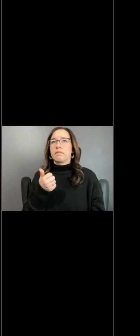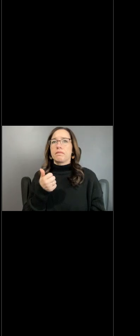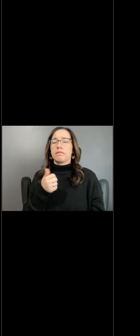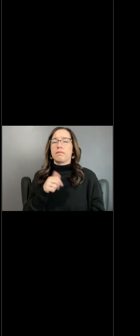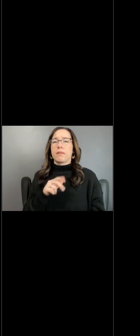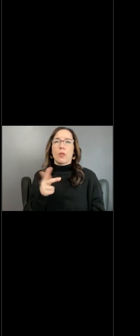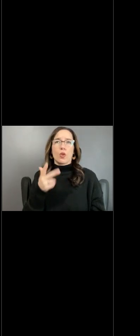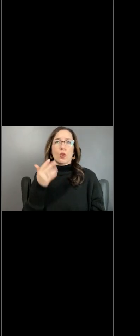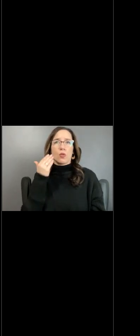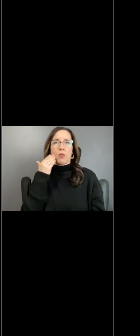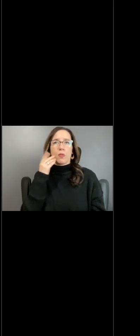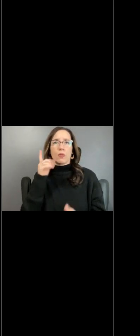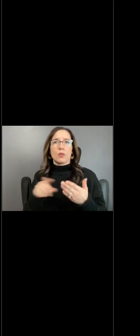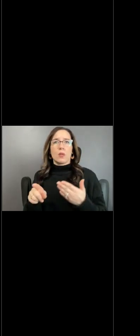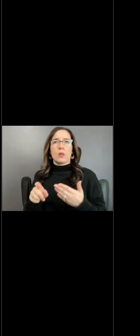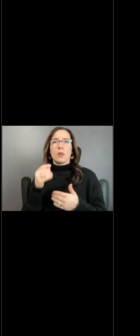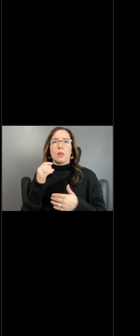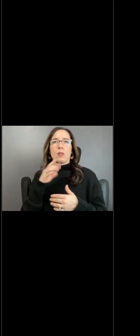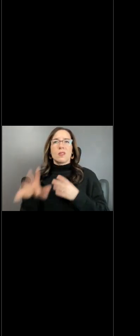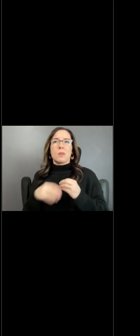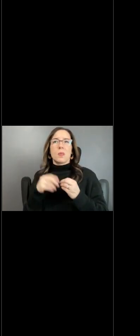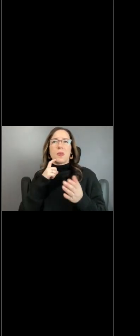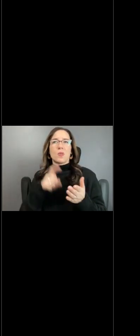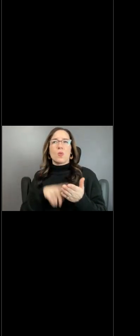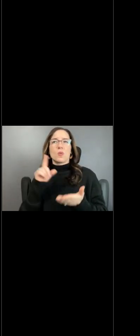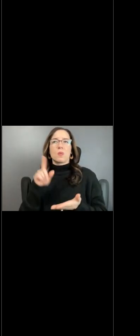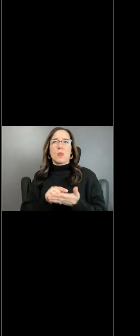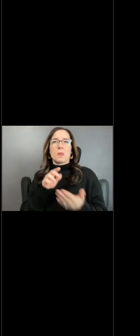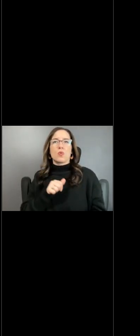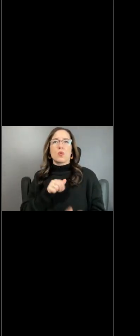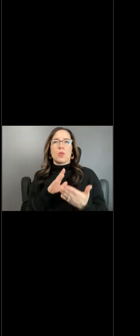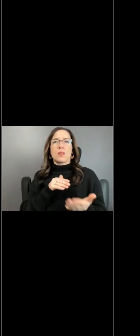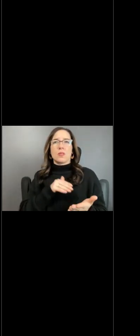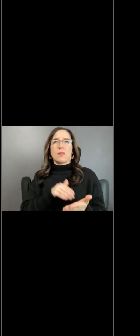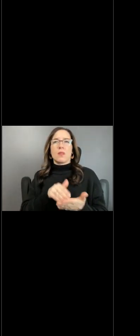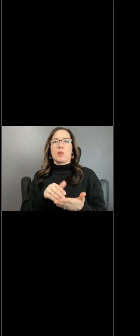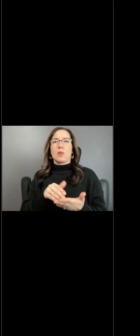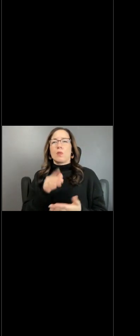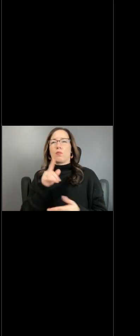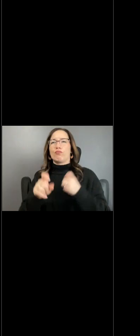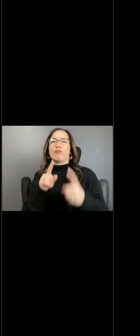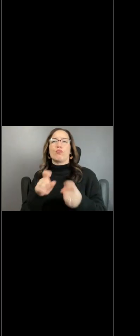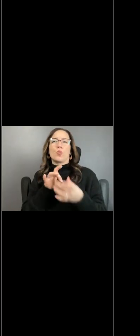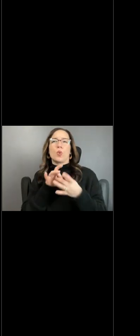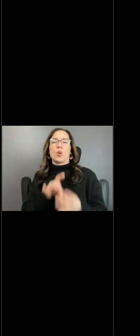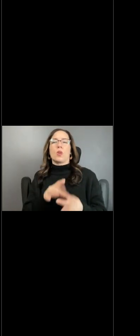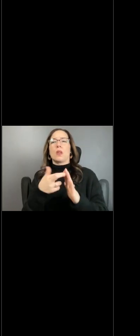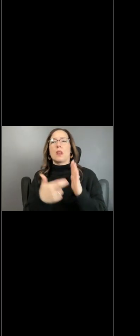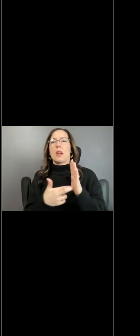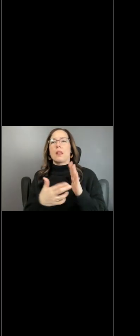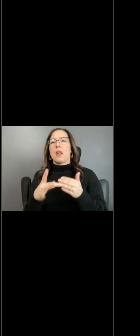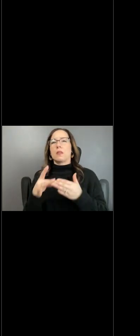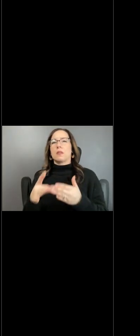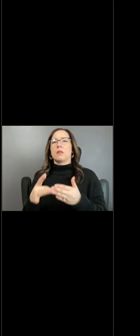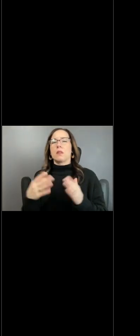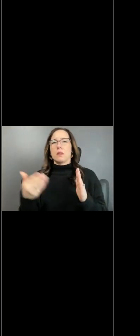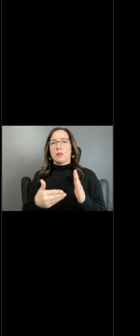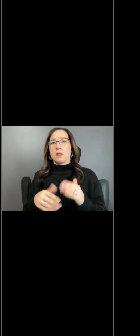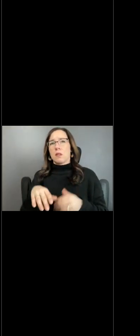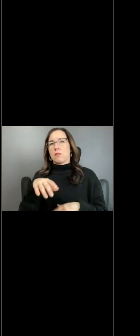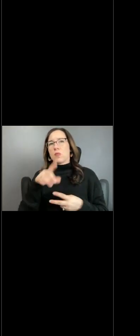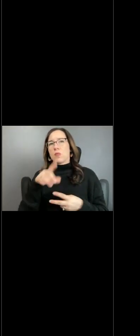check asked, the supplemental notice was published to address frequently raised questions about the guidelines. Is that